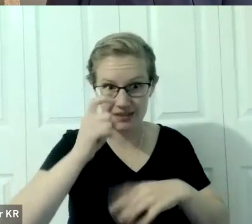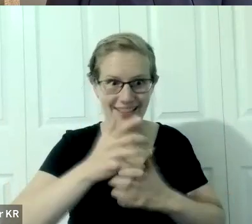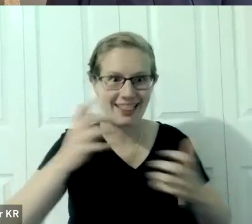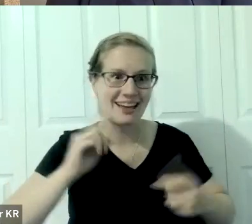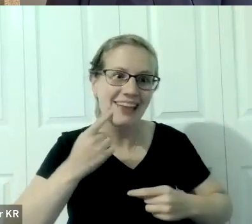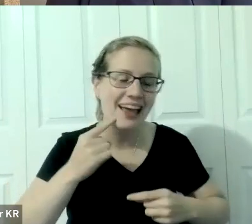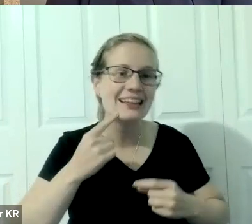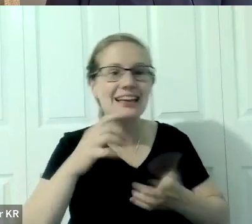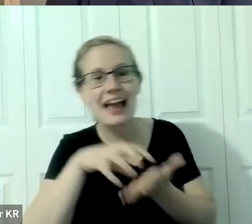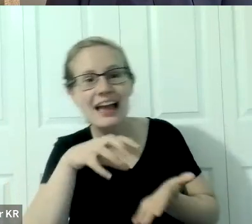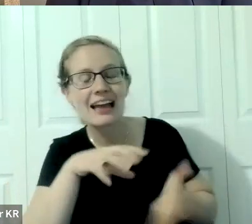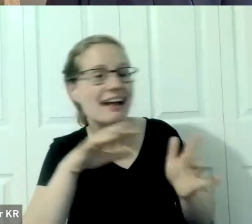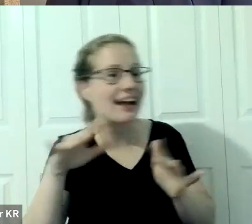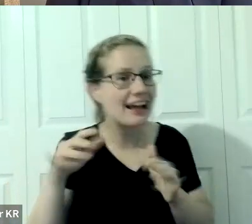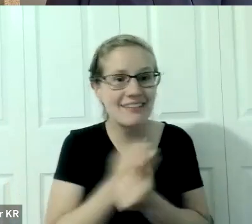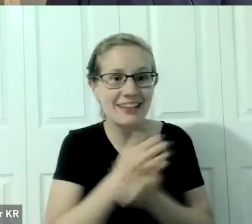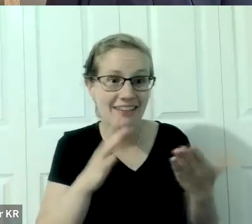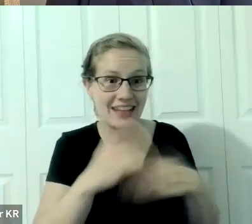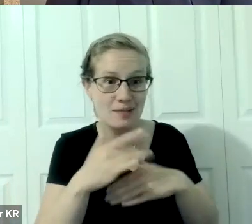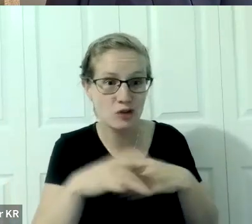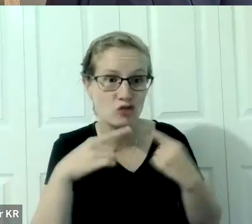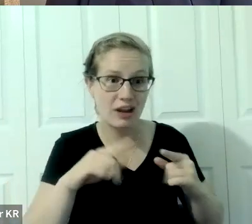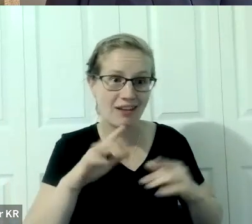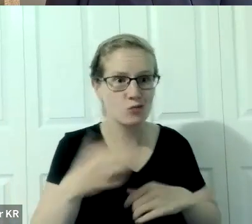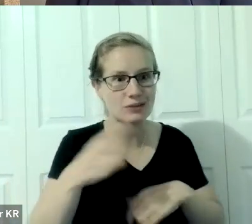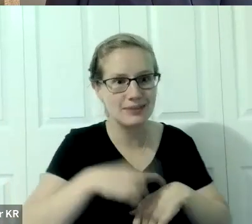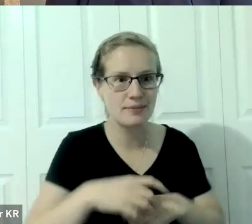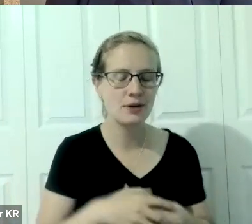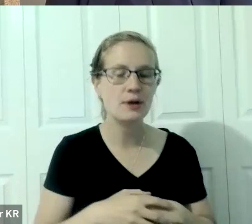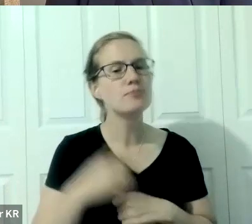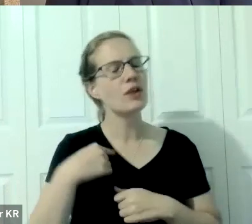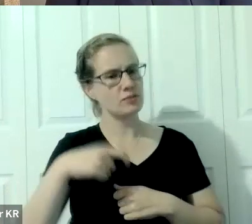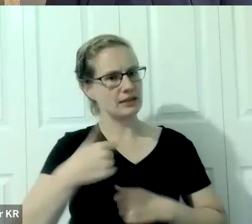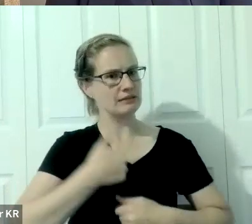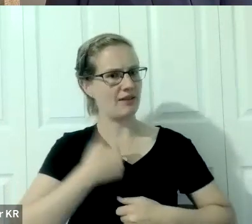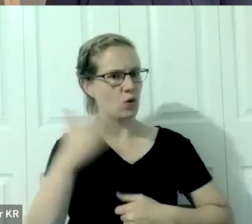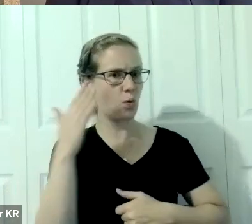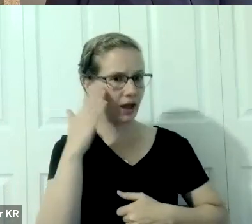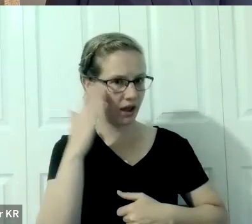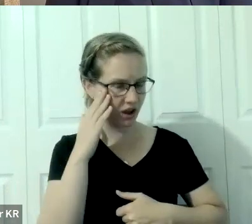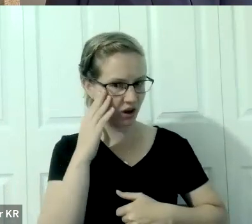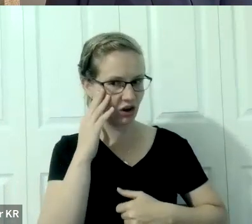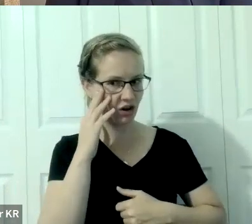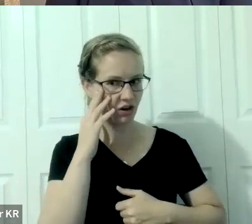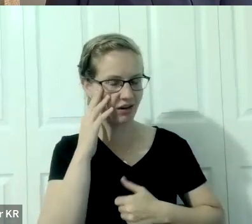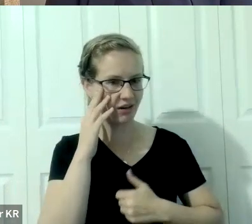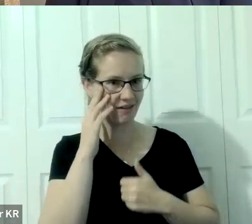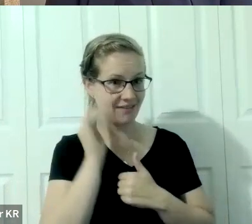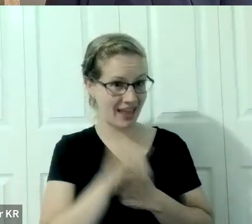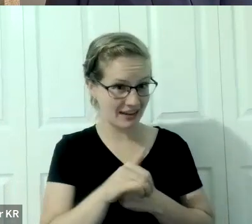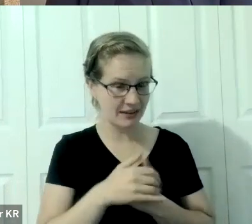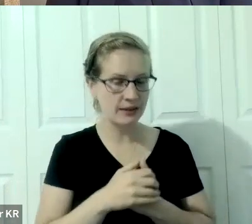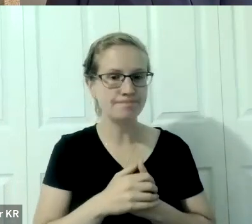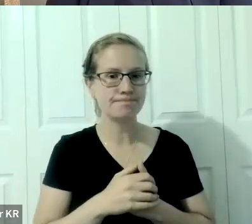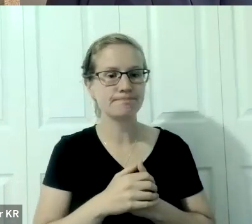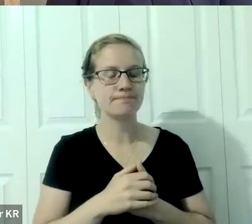of candy and cake and everything around. So I have to be self-aware of all of that and